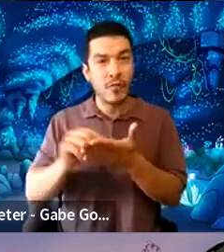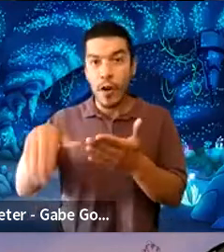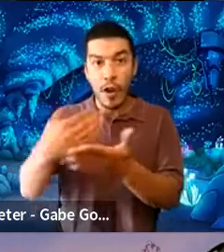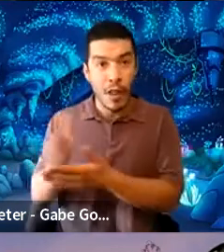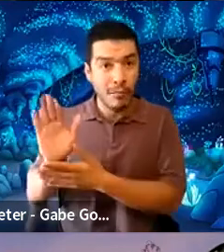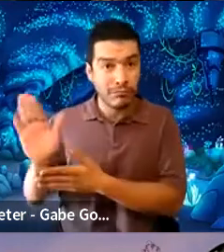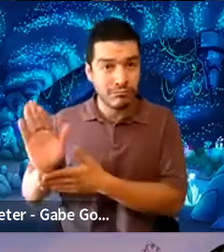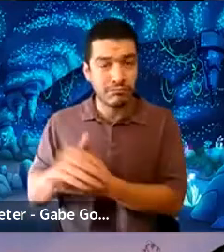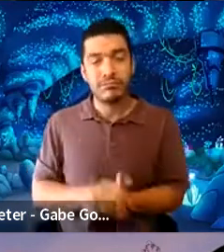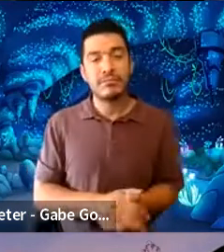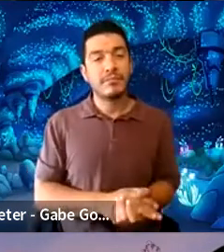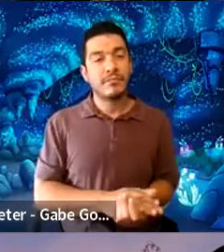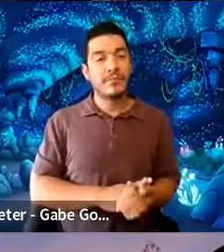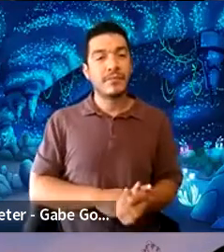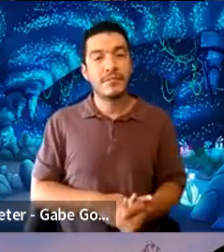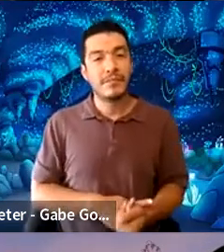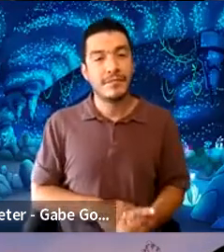was nice to have that too.